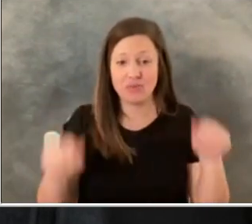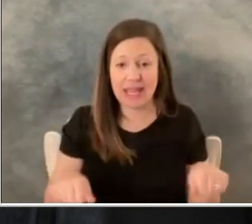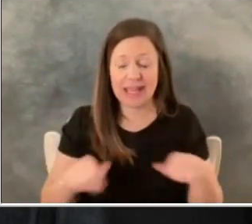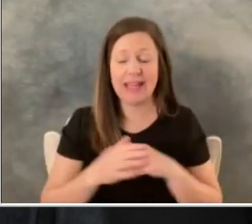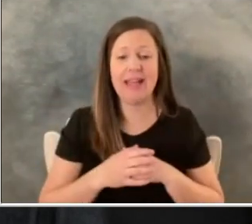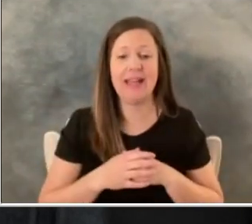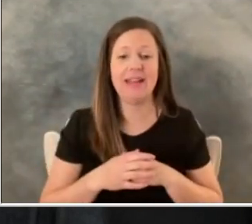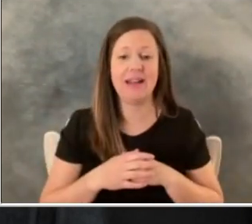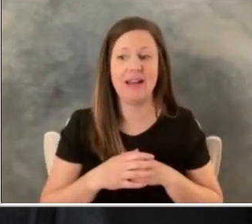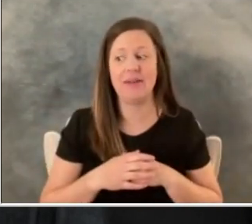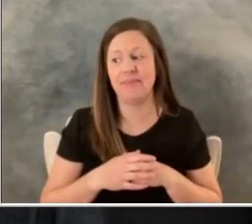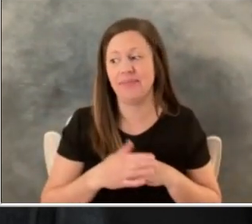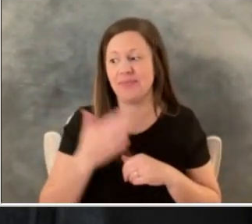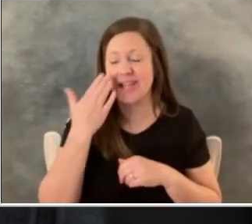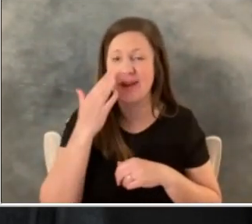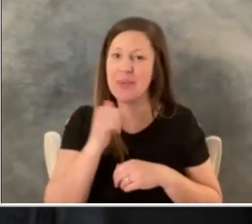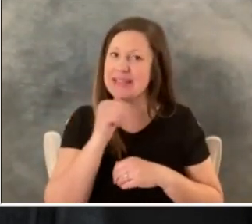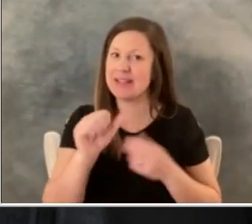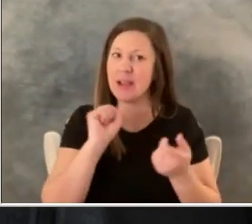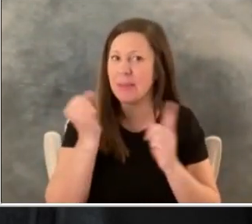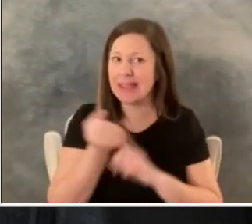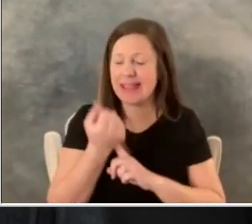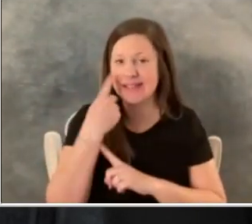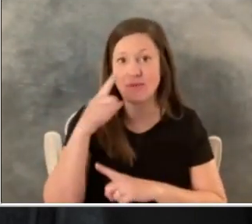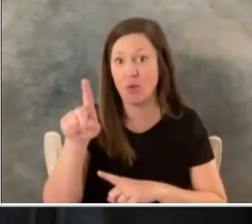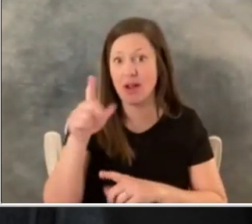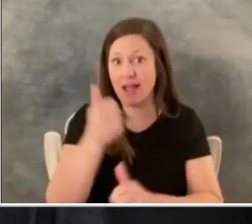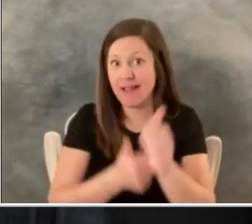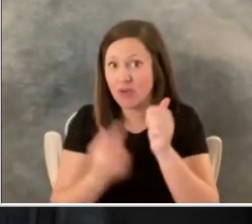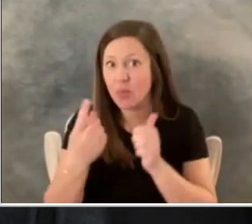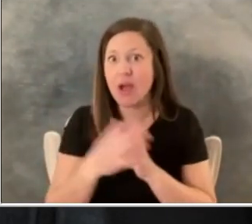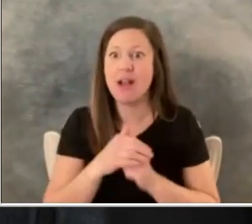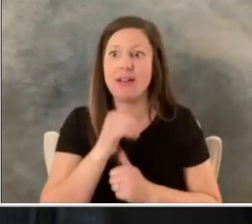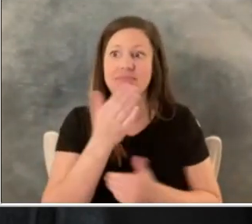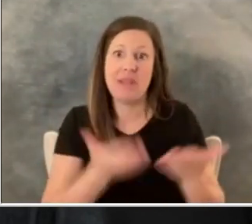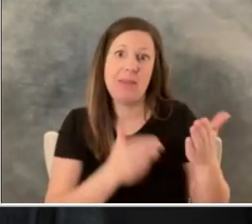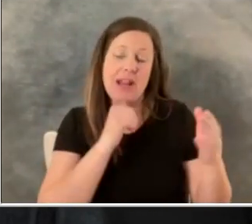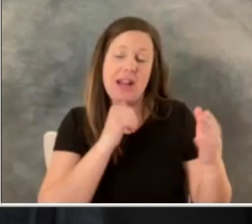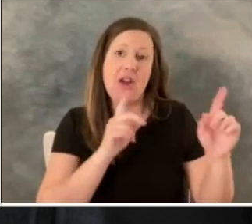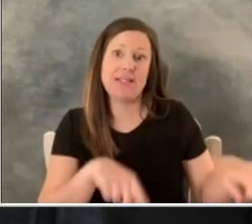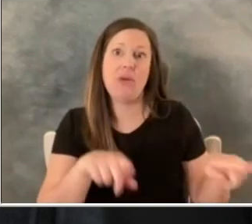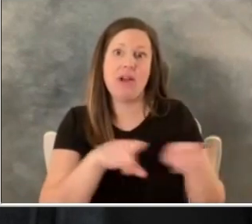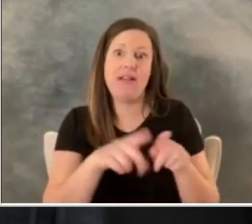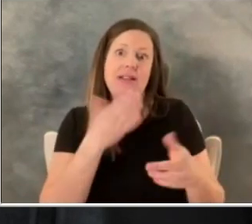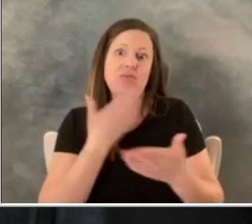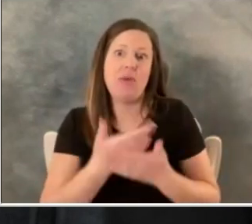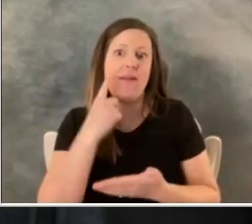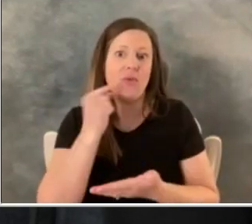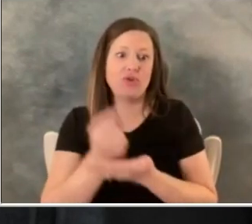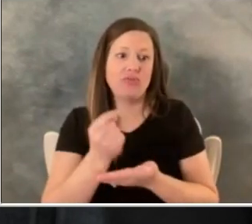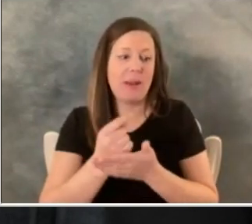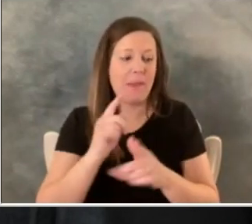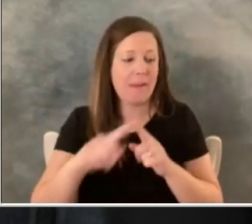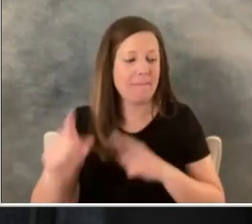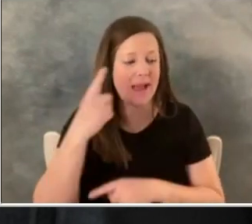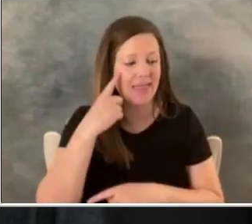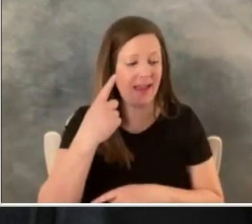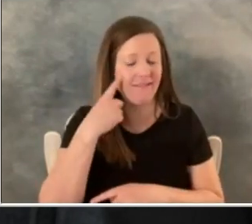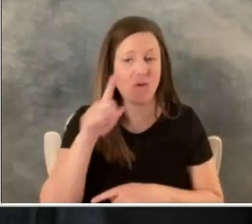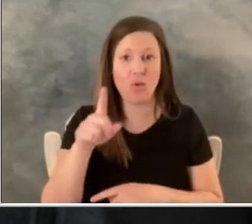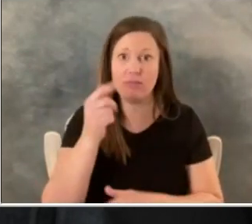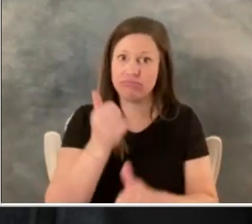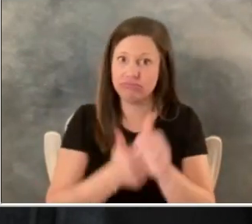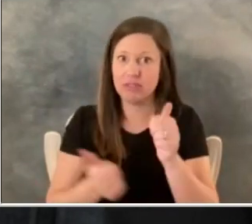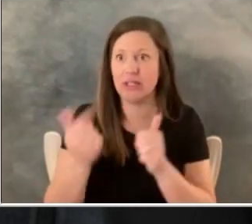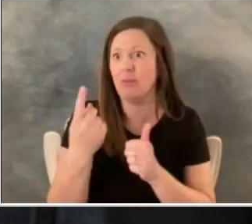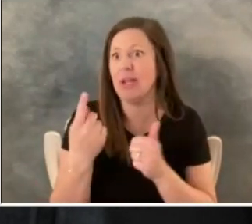not going to be the case for everyone, that they respond as well to treatment, but I think just for anybody going through this cancer journey,